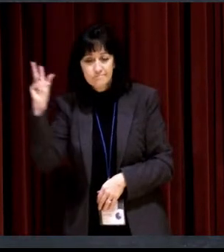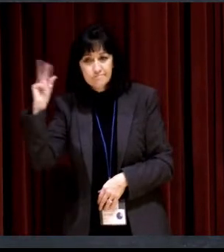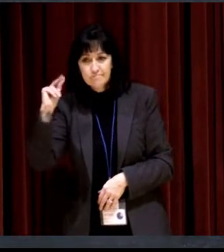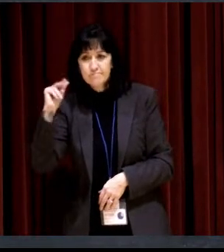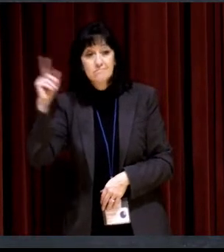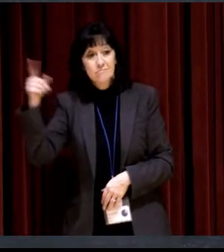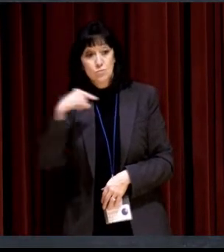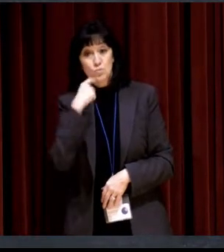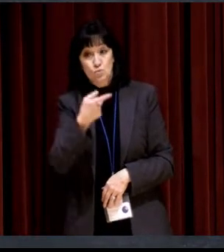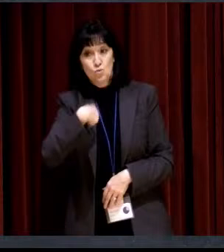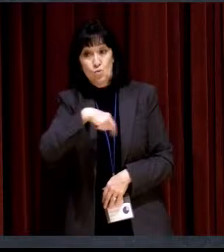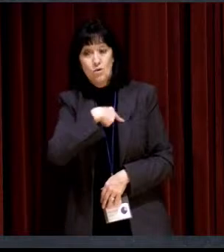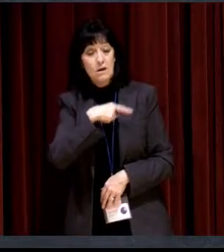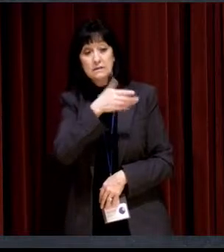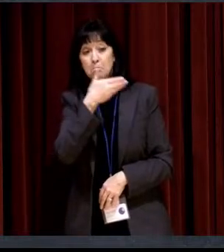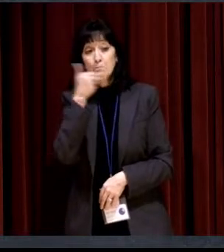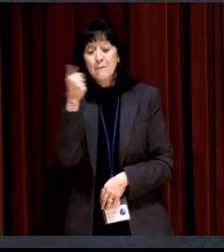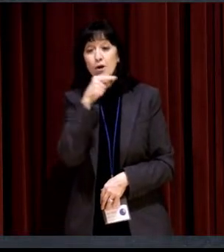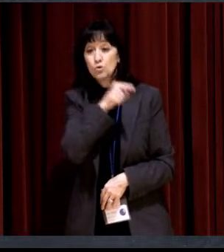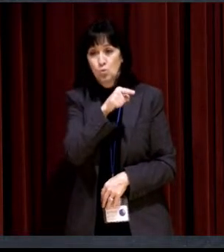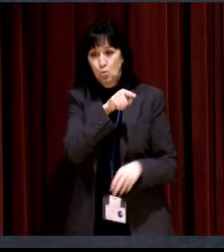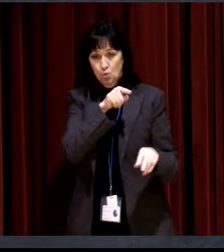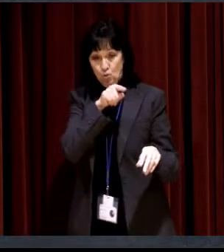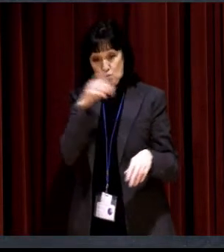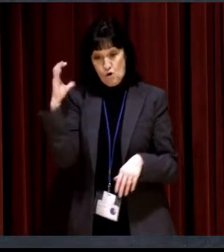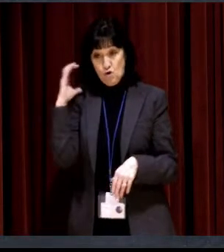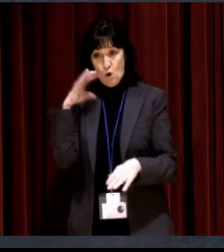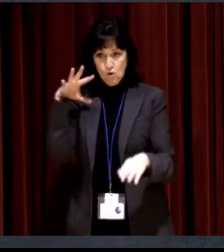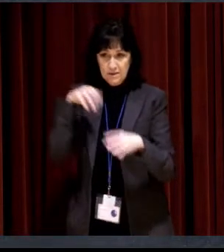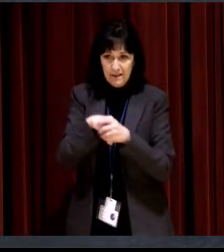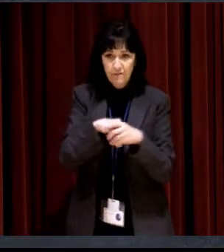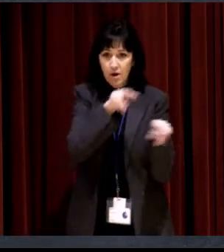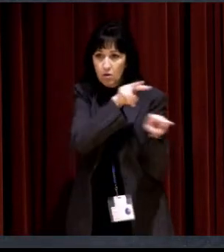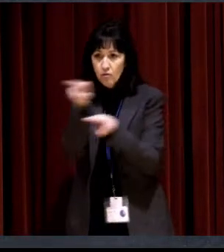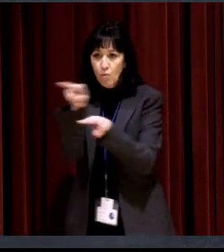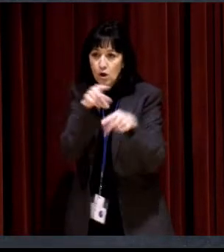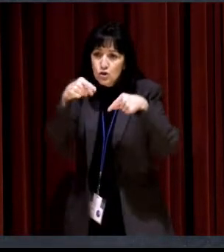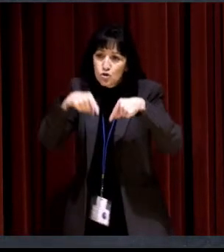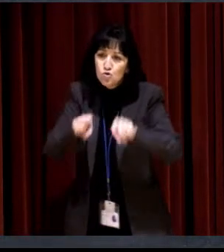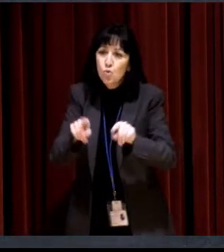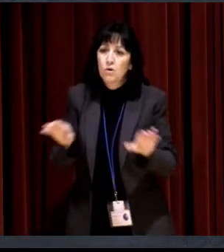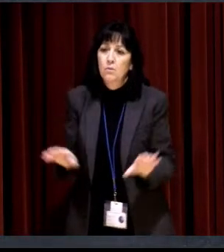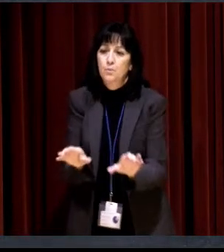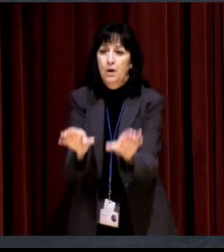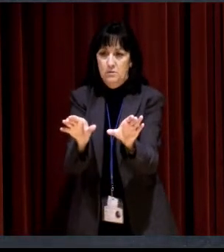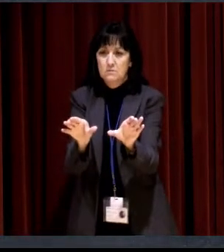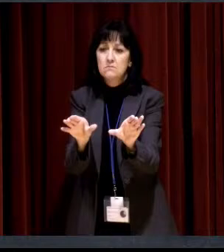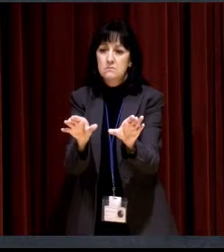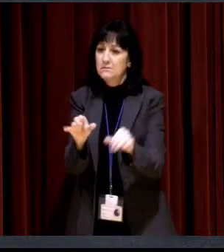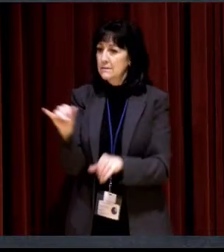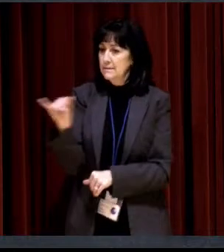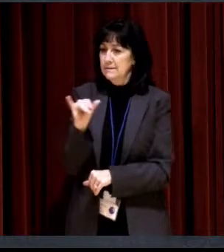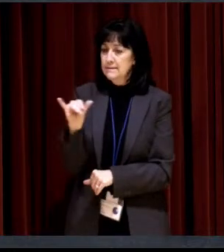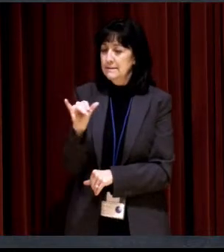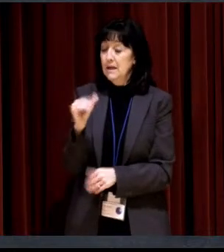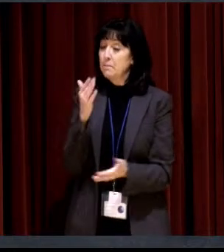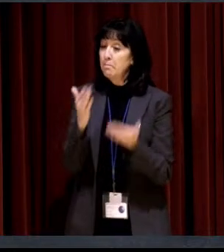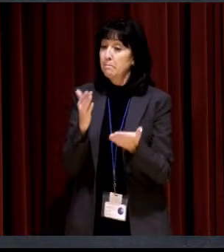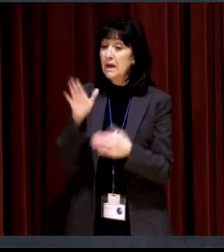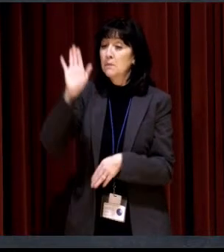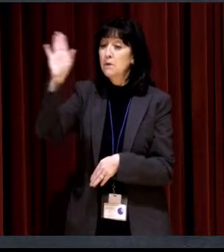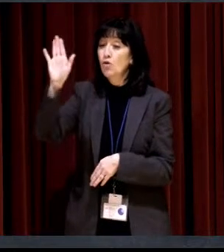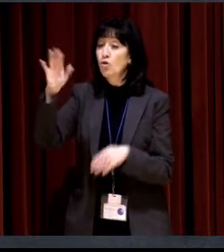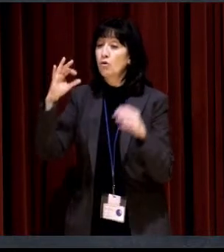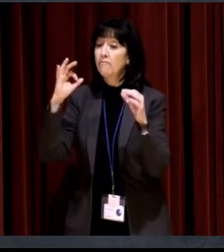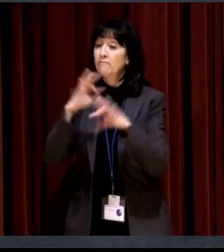Now, critiqued and monitored is two different things, right? And so I think the feedback piece matters, and how it's presented